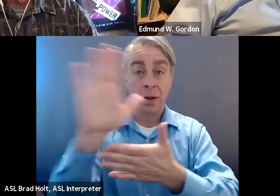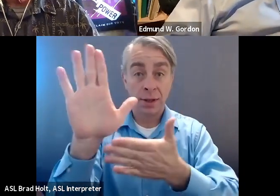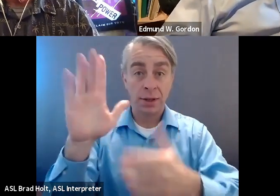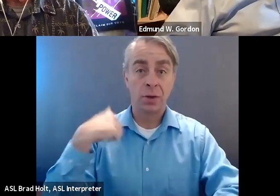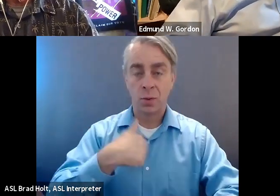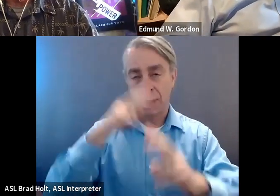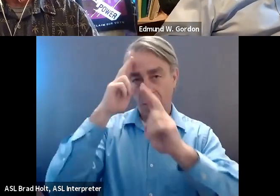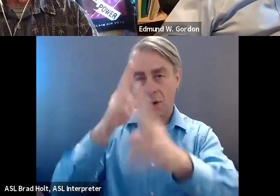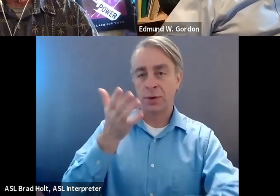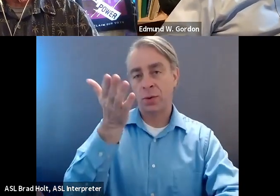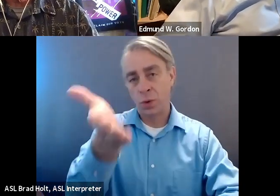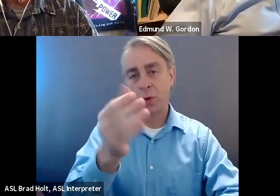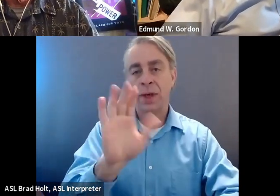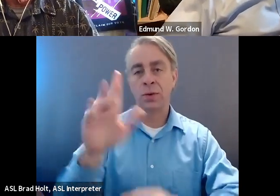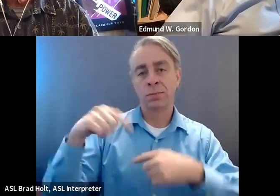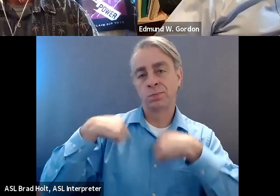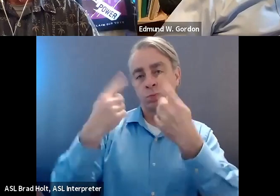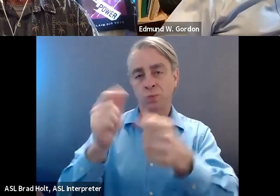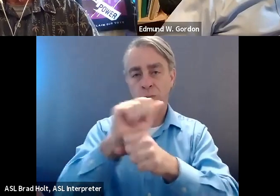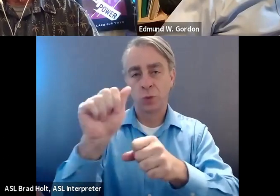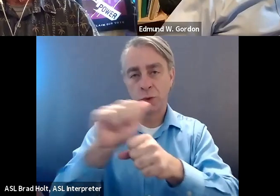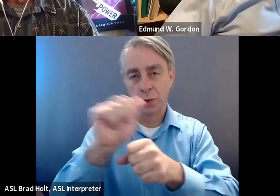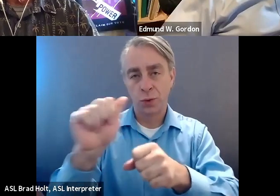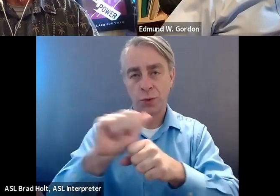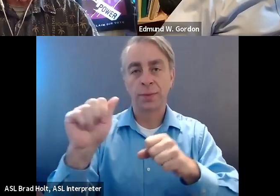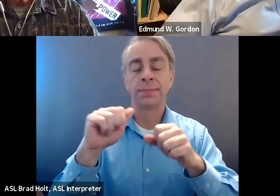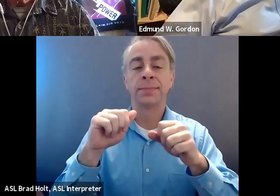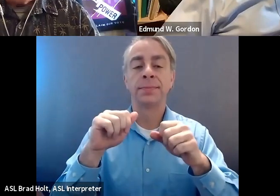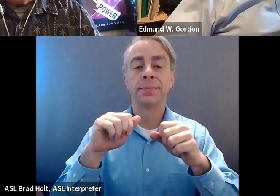honoring you and these lines of work that you have started